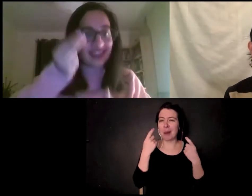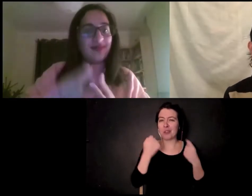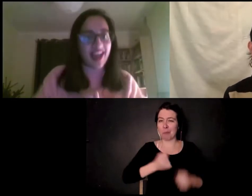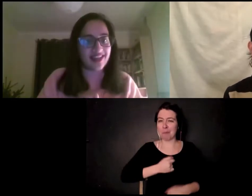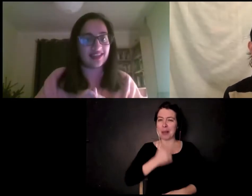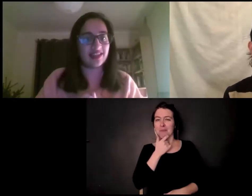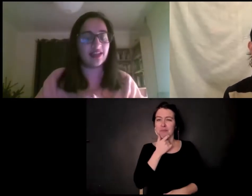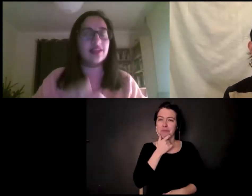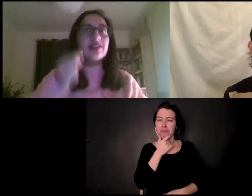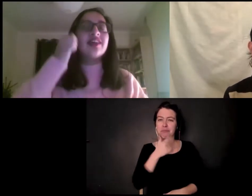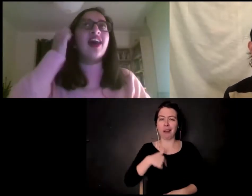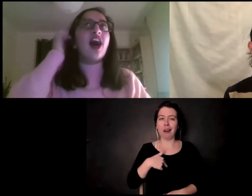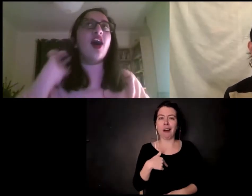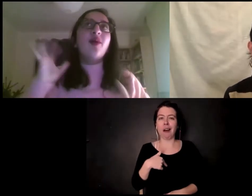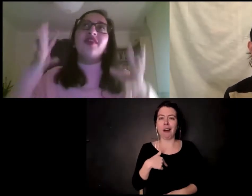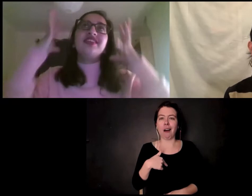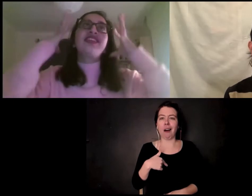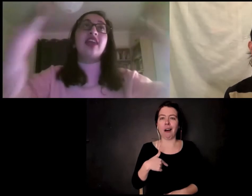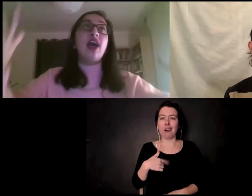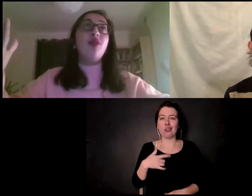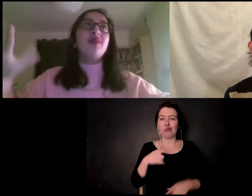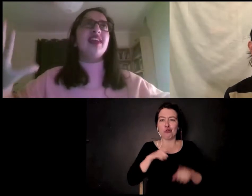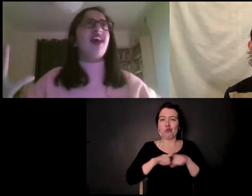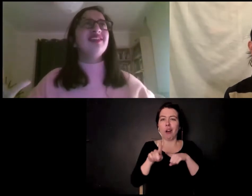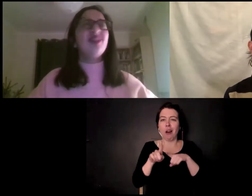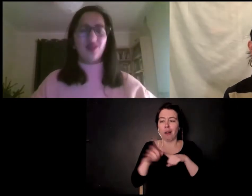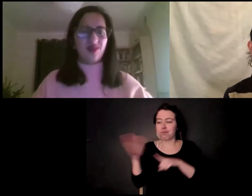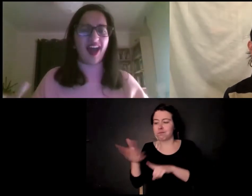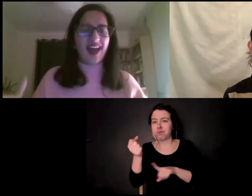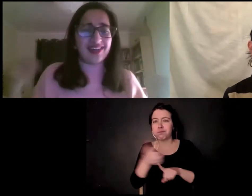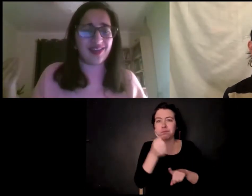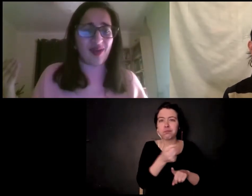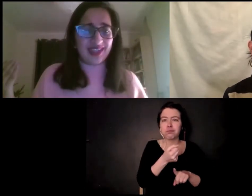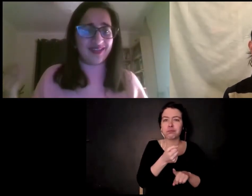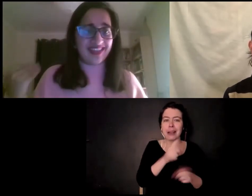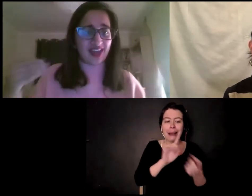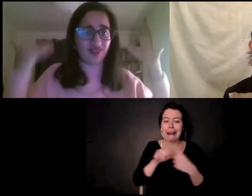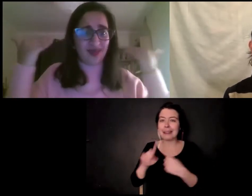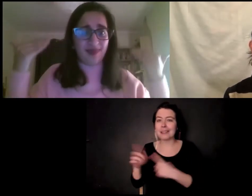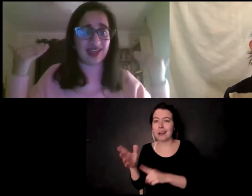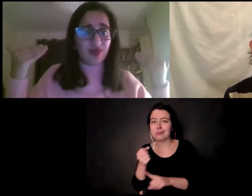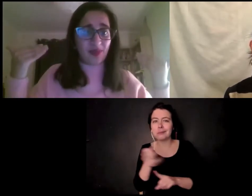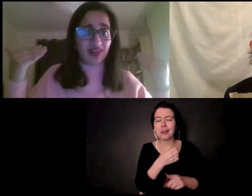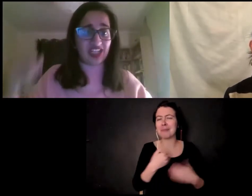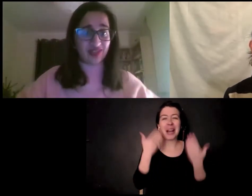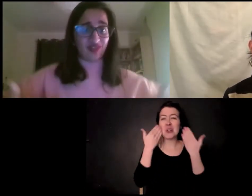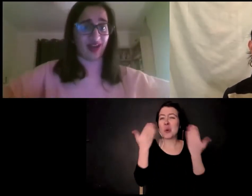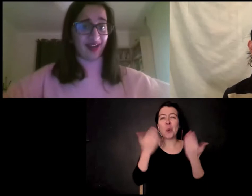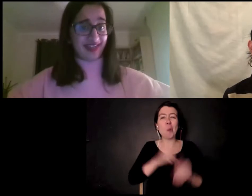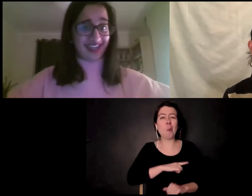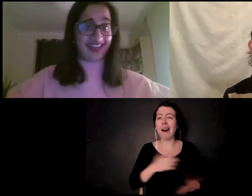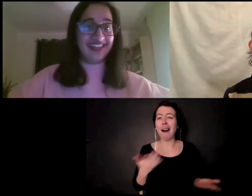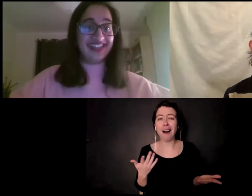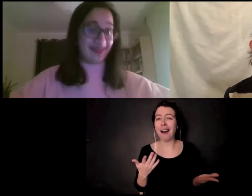gonna get some answers, and this is gonna help me. I don't know why I was doing this kind of like mental preparation for